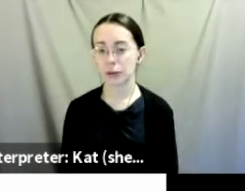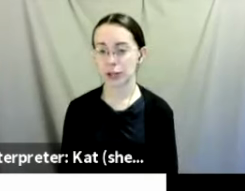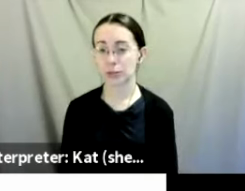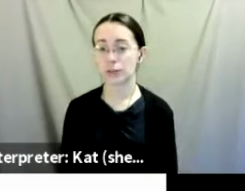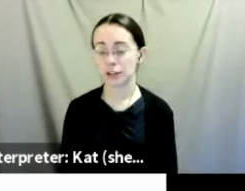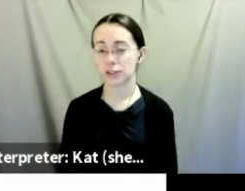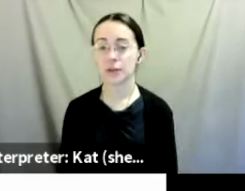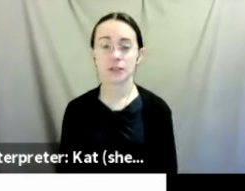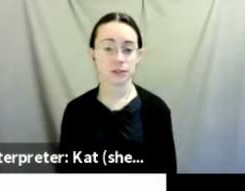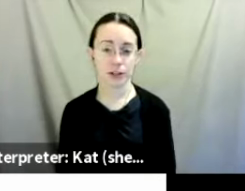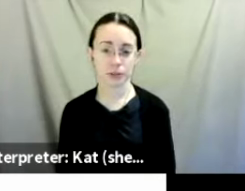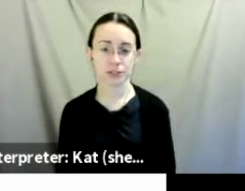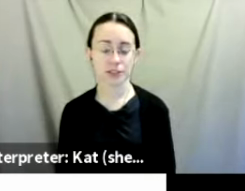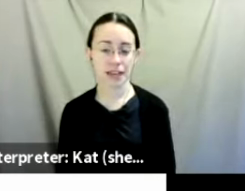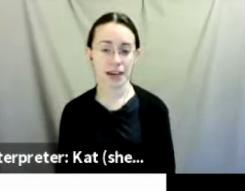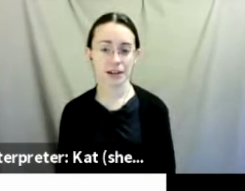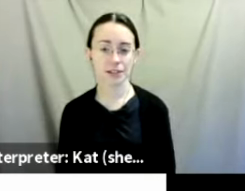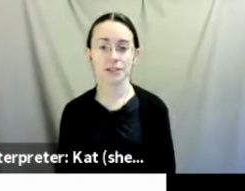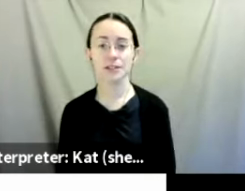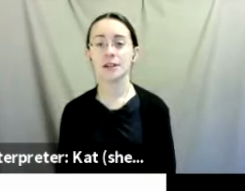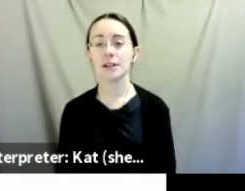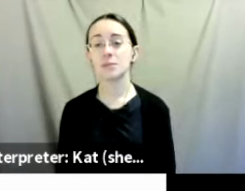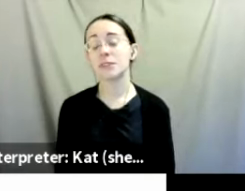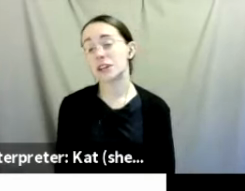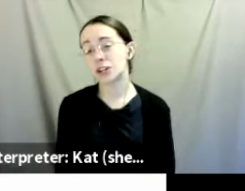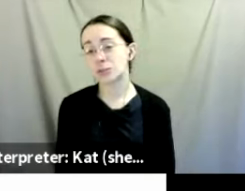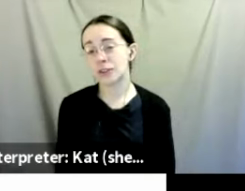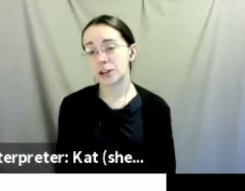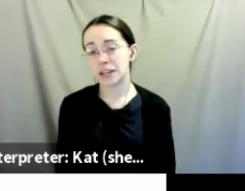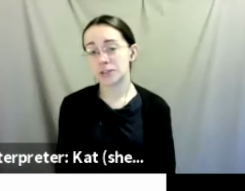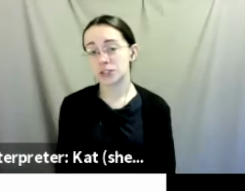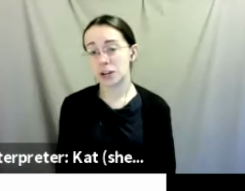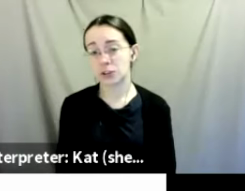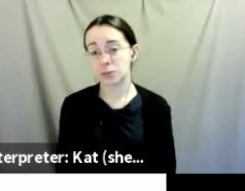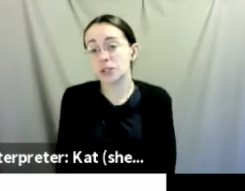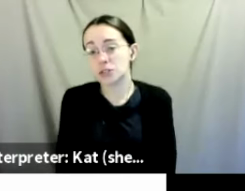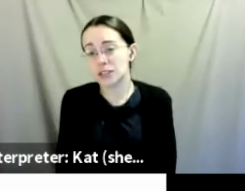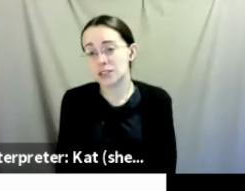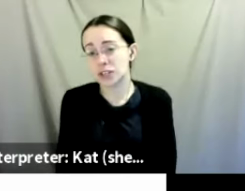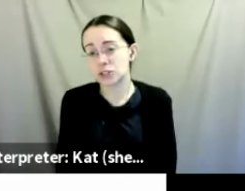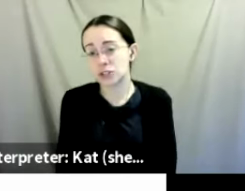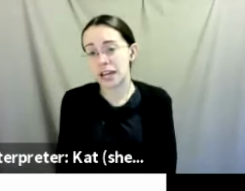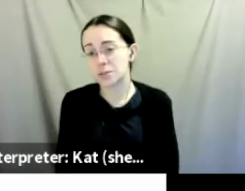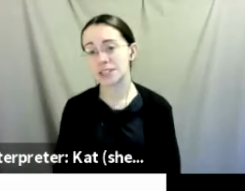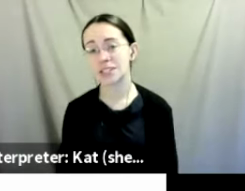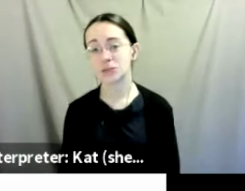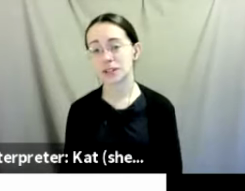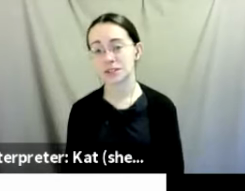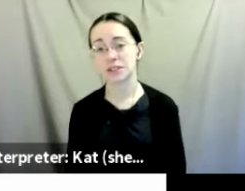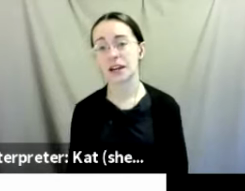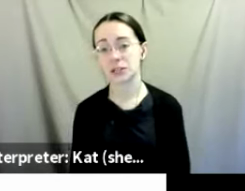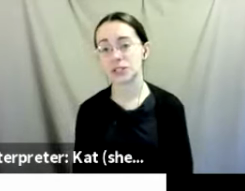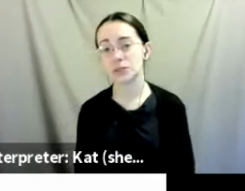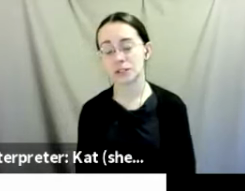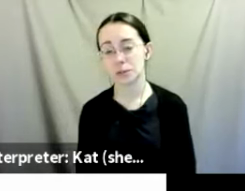from healthcare providers about the different options that they had. Their provider might have just offered pills, and so they took that, but they didn't realize